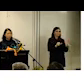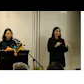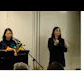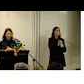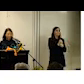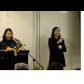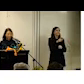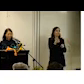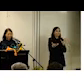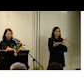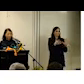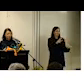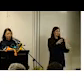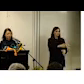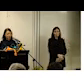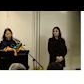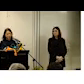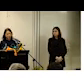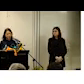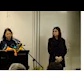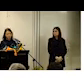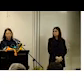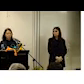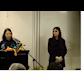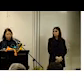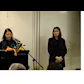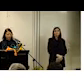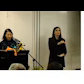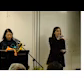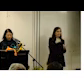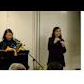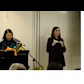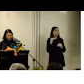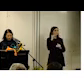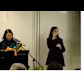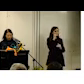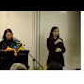these mutations. So less inhibition, more